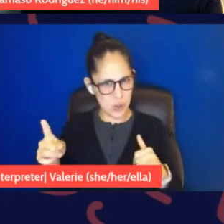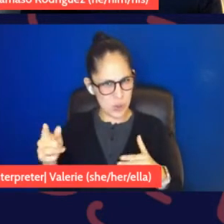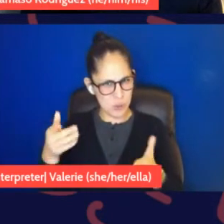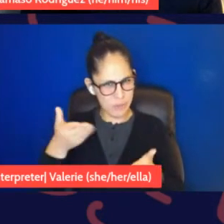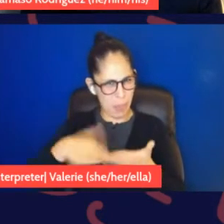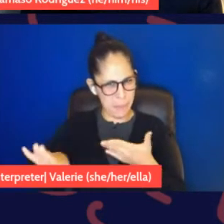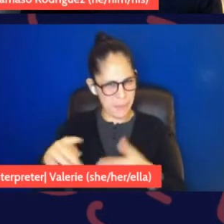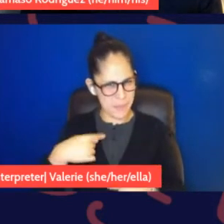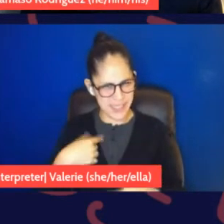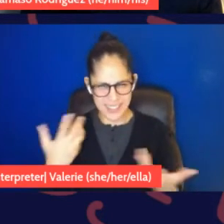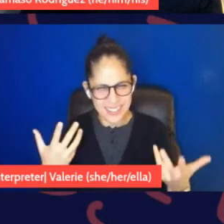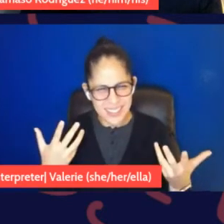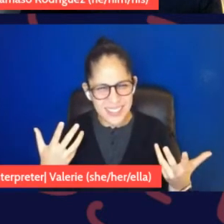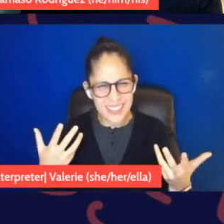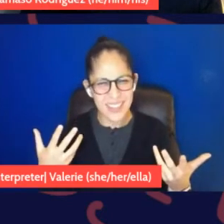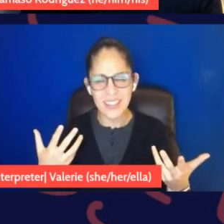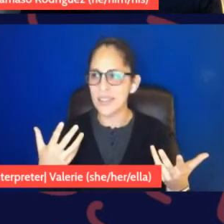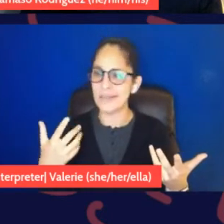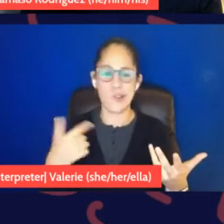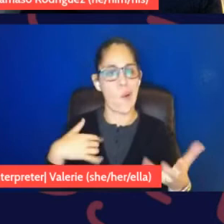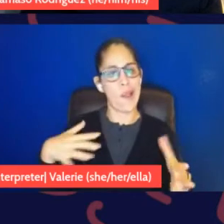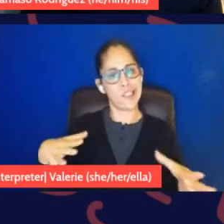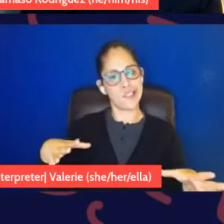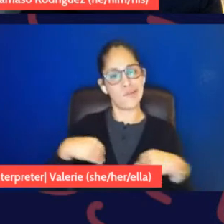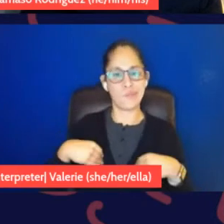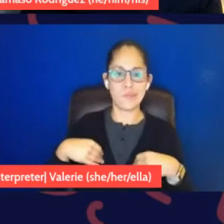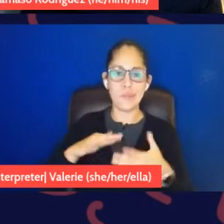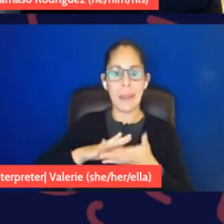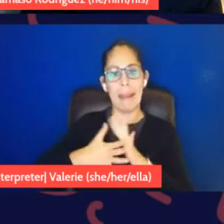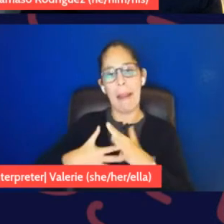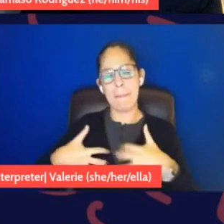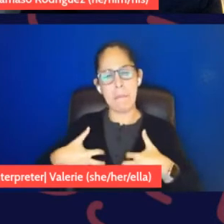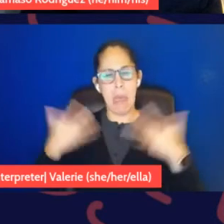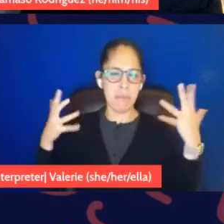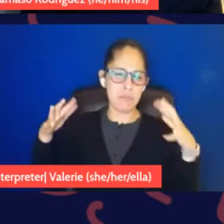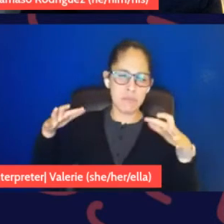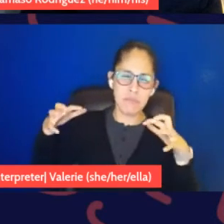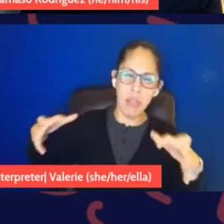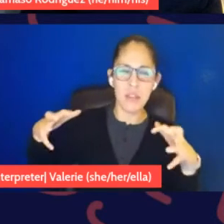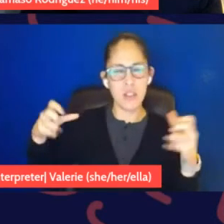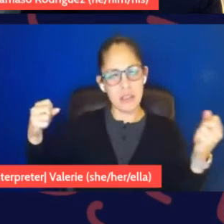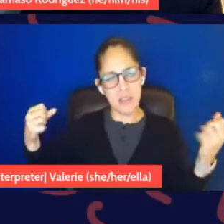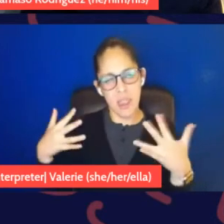like let me be as like large and monstrous as you think I am then.